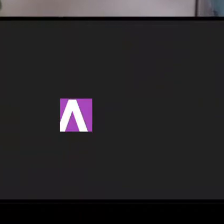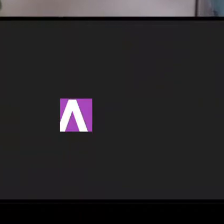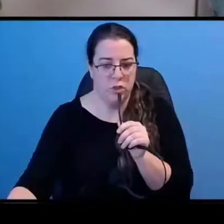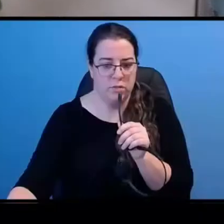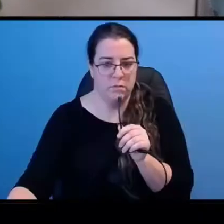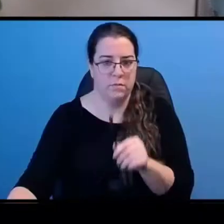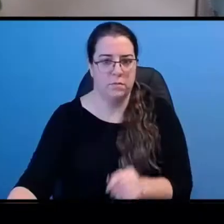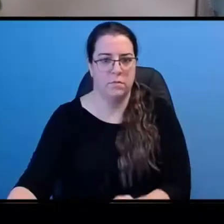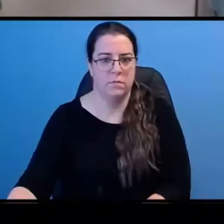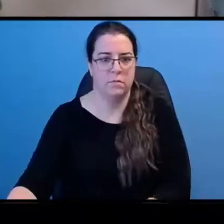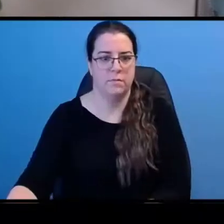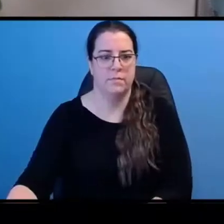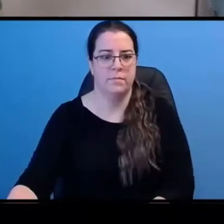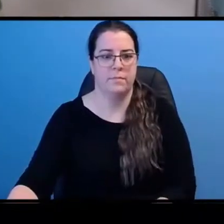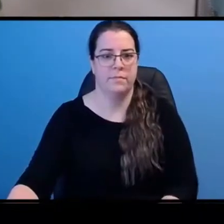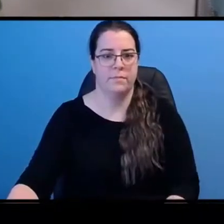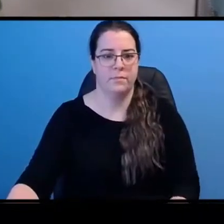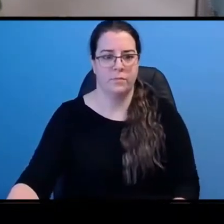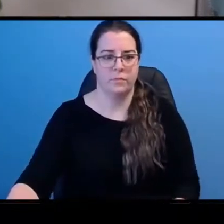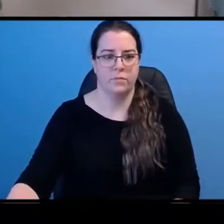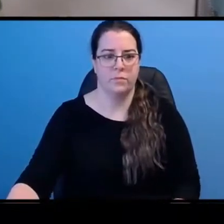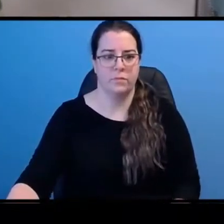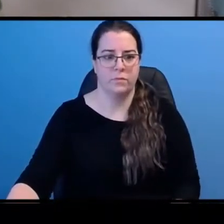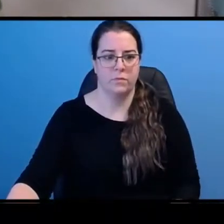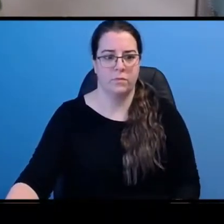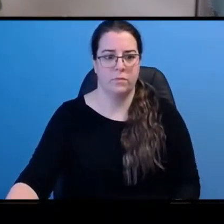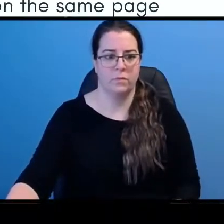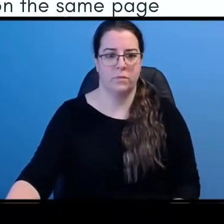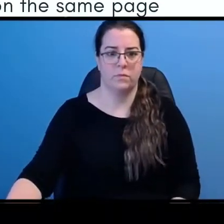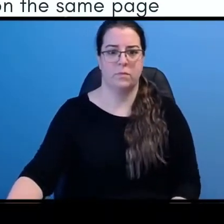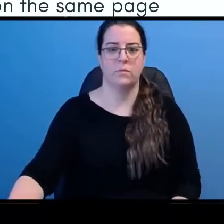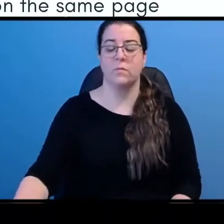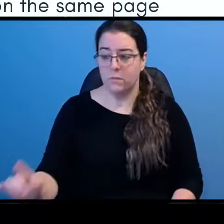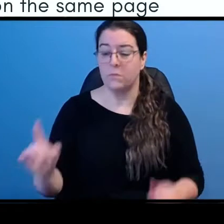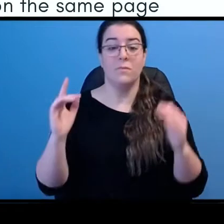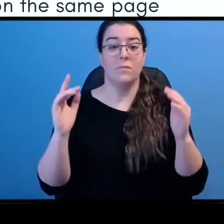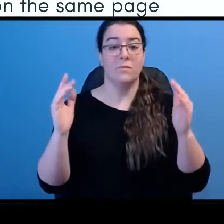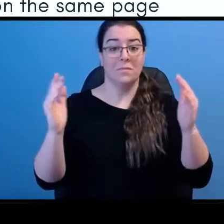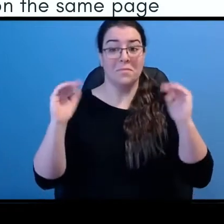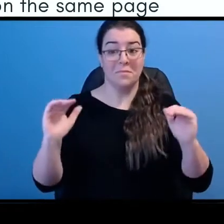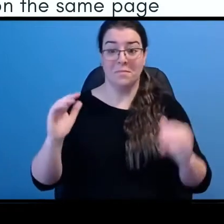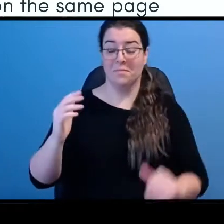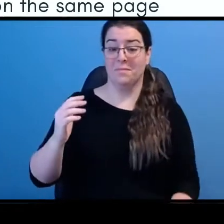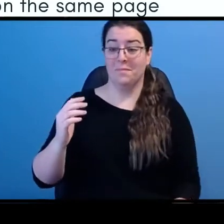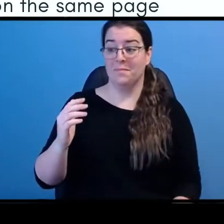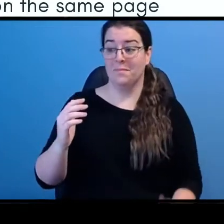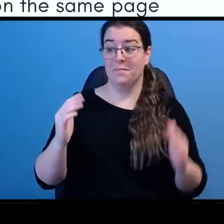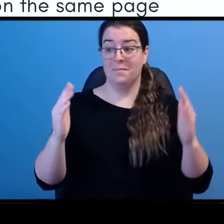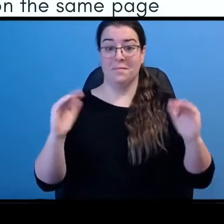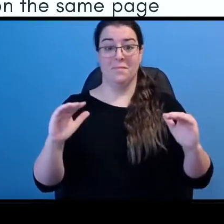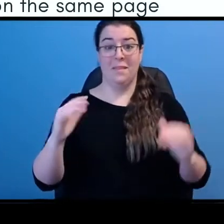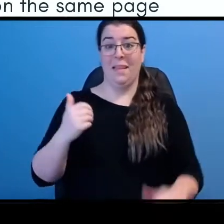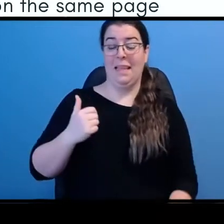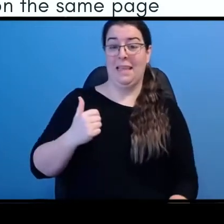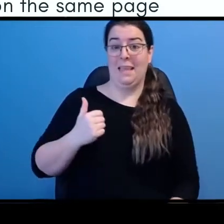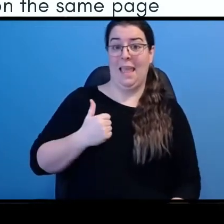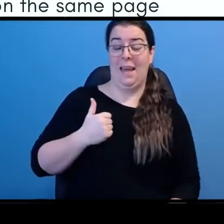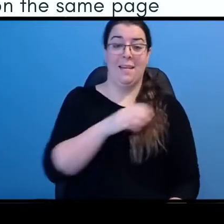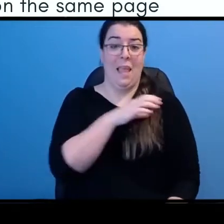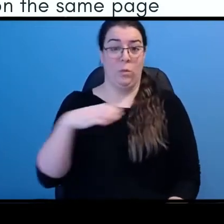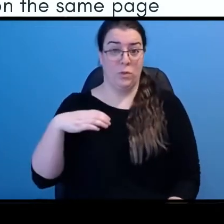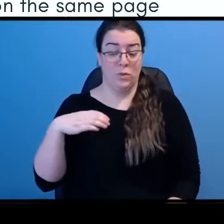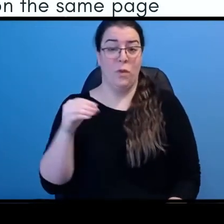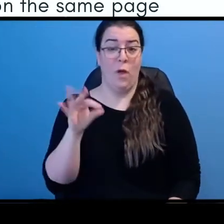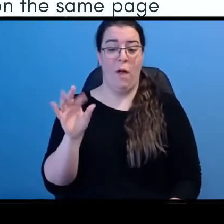So we're going to move on to the next one, which is Canada Council. So before we start, here's a few things to know about Canada